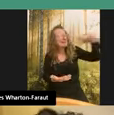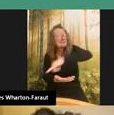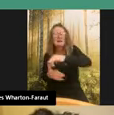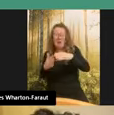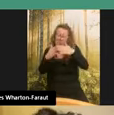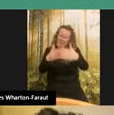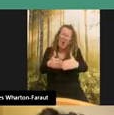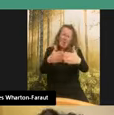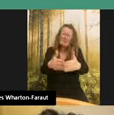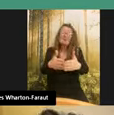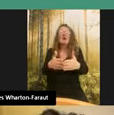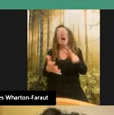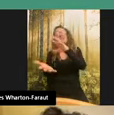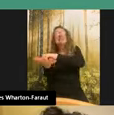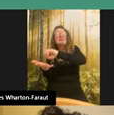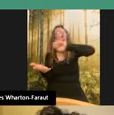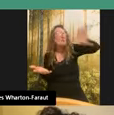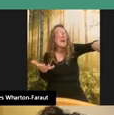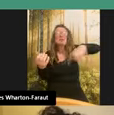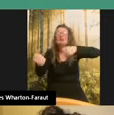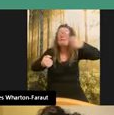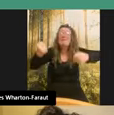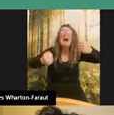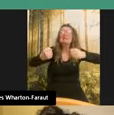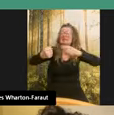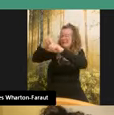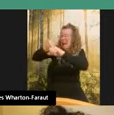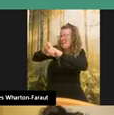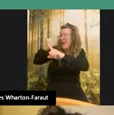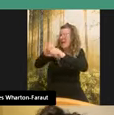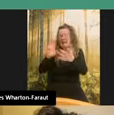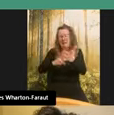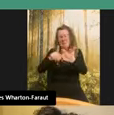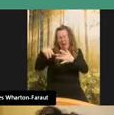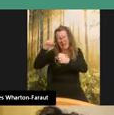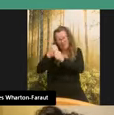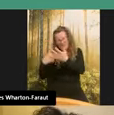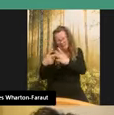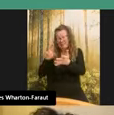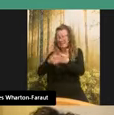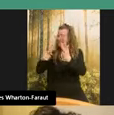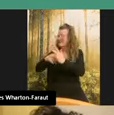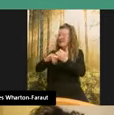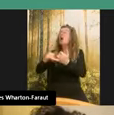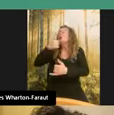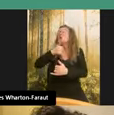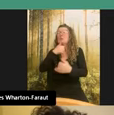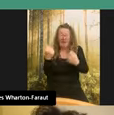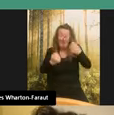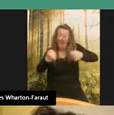the deportation vans and all the kind of campaigns against migrants in this country that have taken place using vehicles as